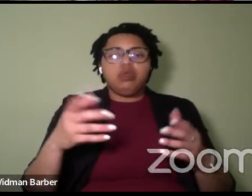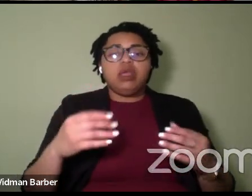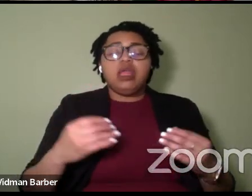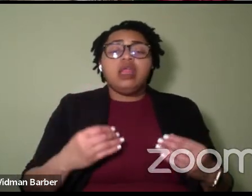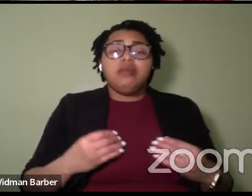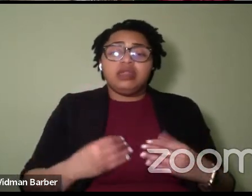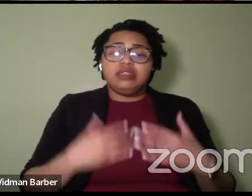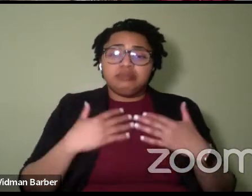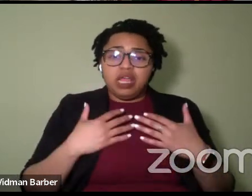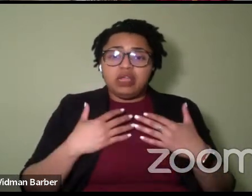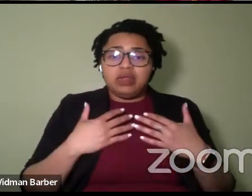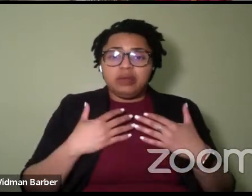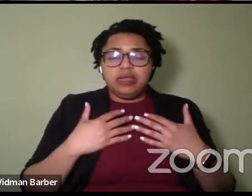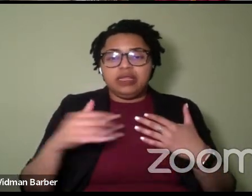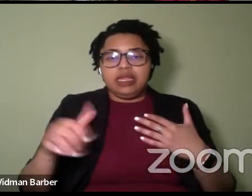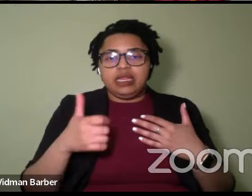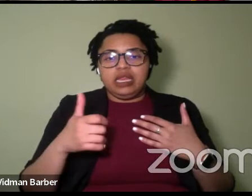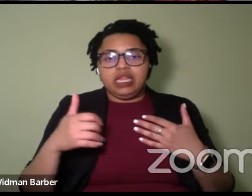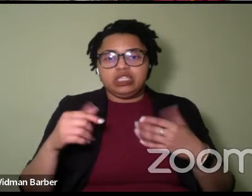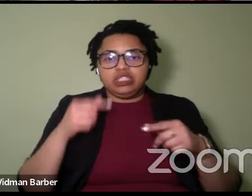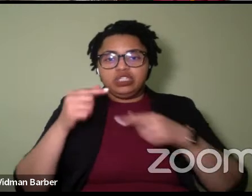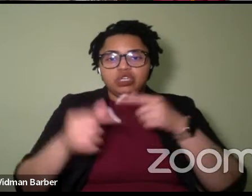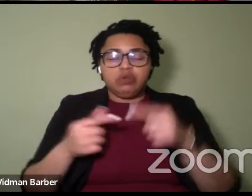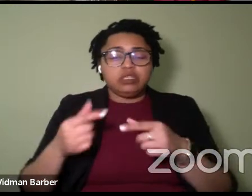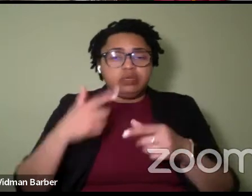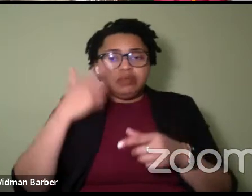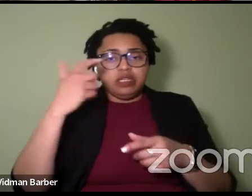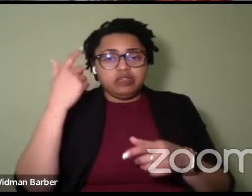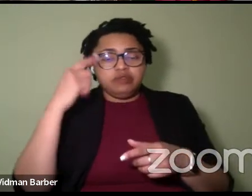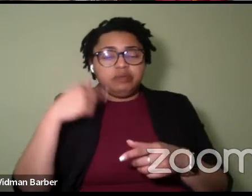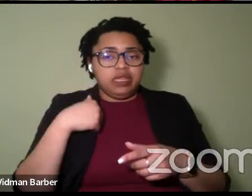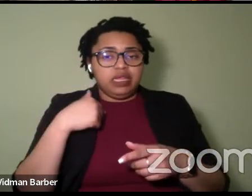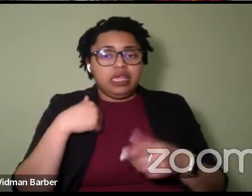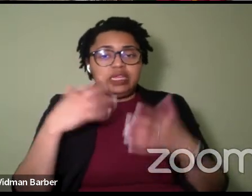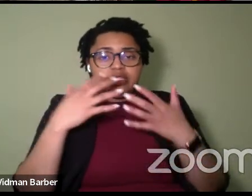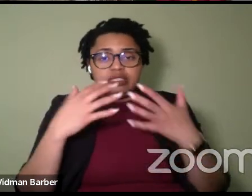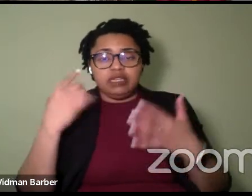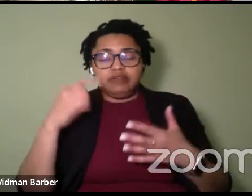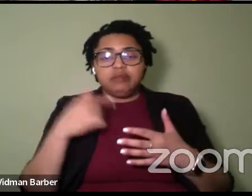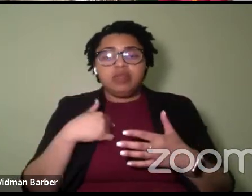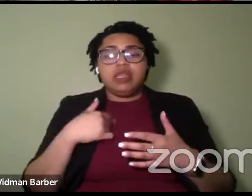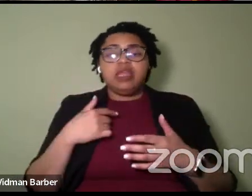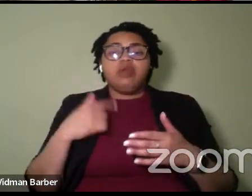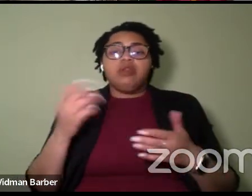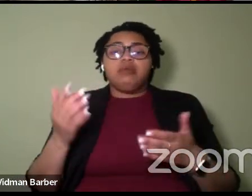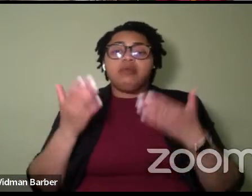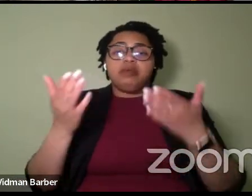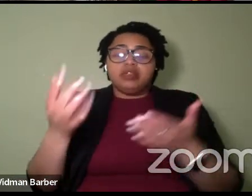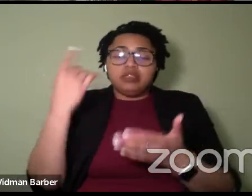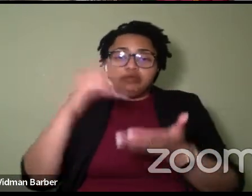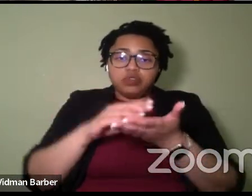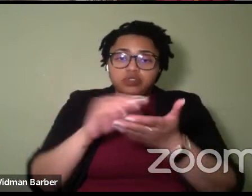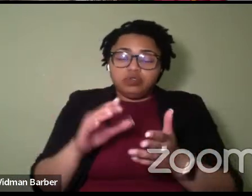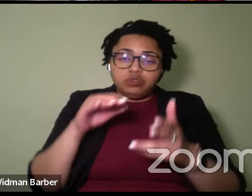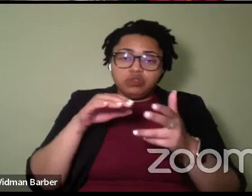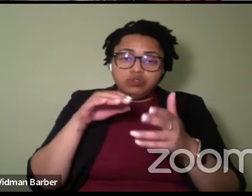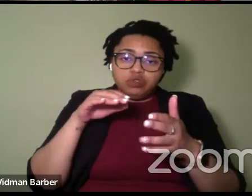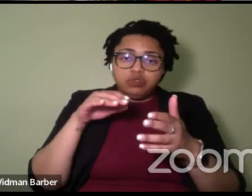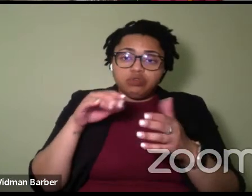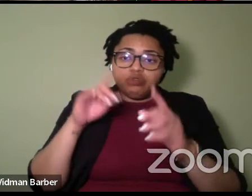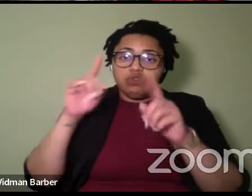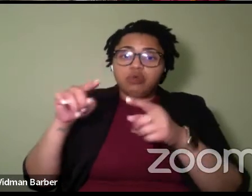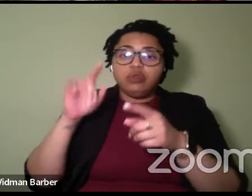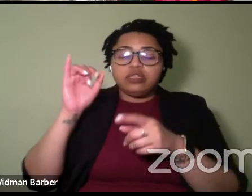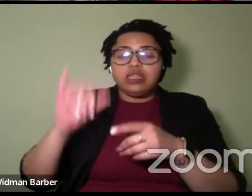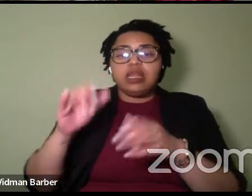what saddens me the most, and when I'm asked to make like recommendations for students to go into this person's lab or to go to this place,